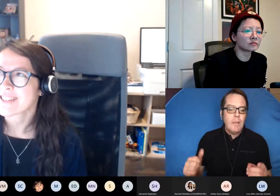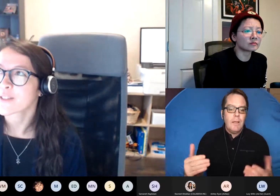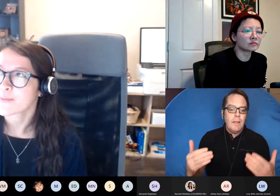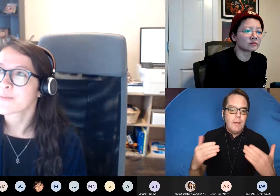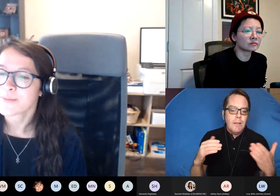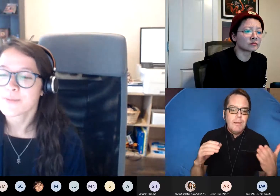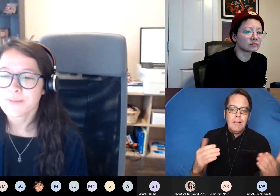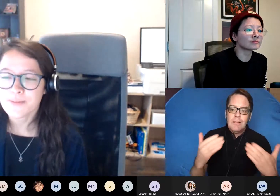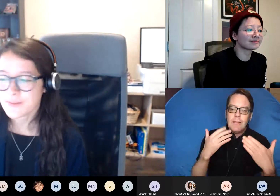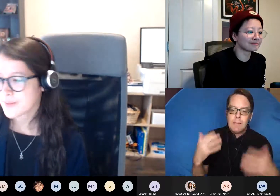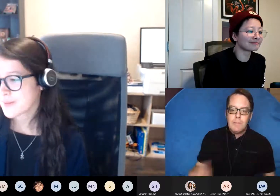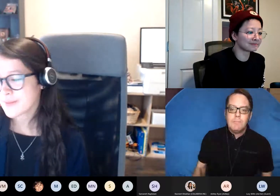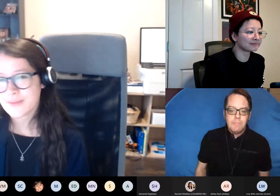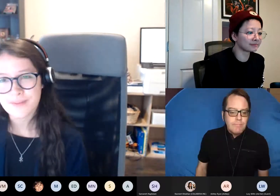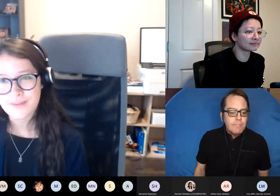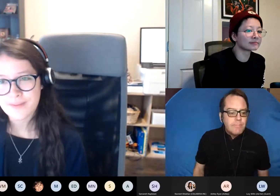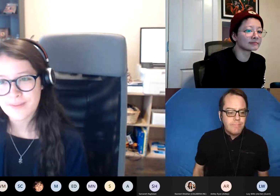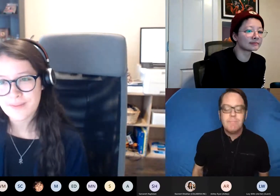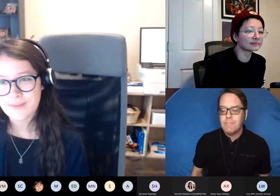much.